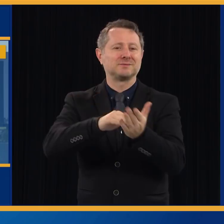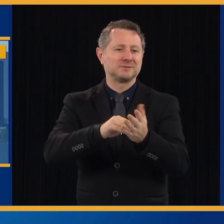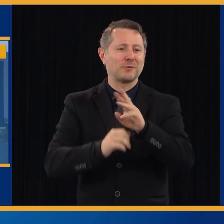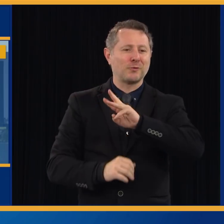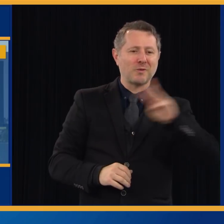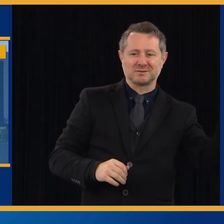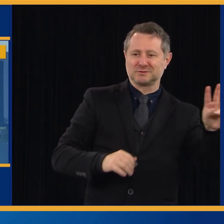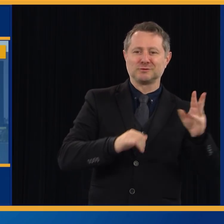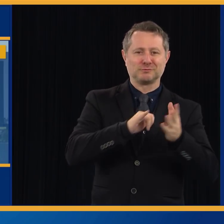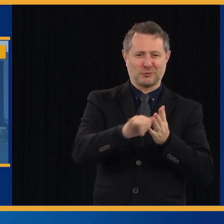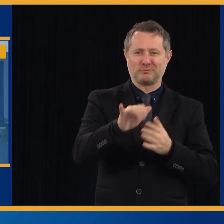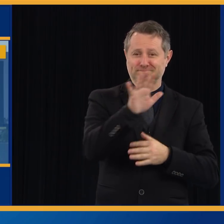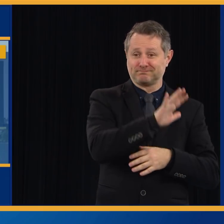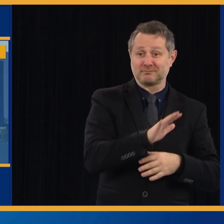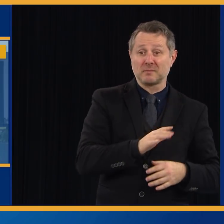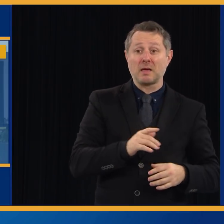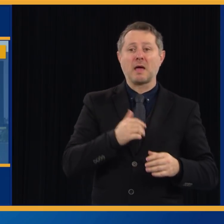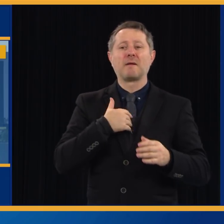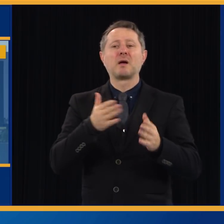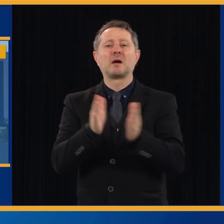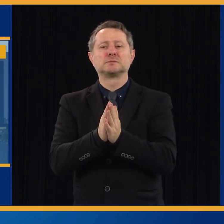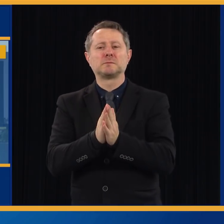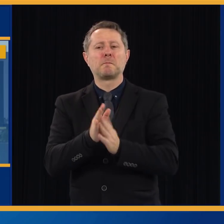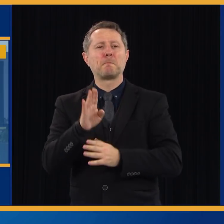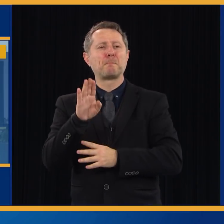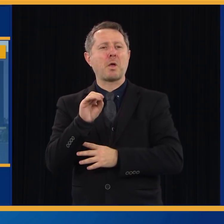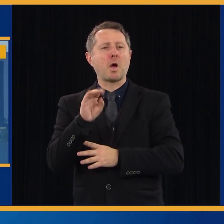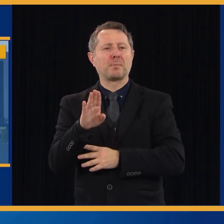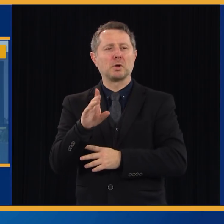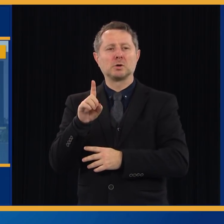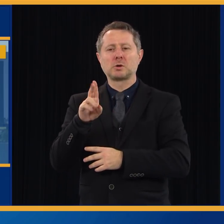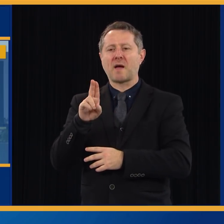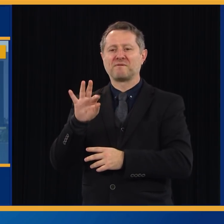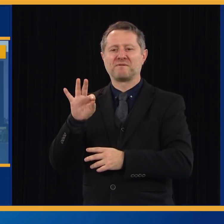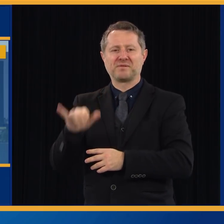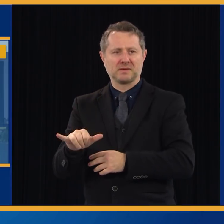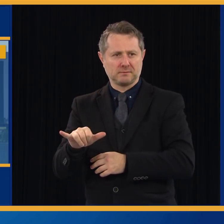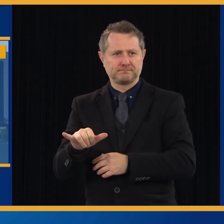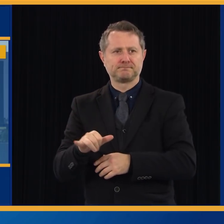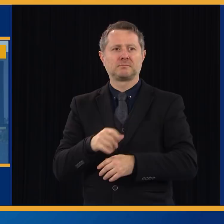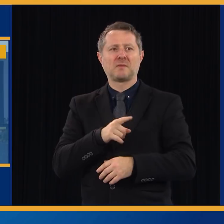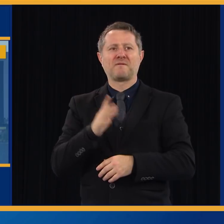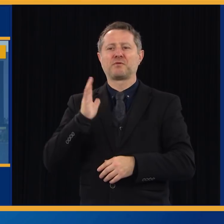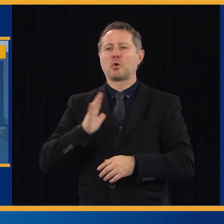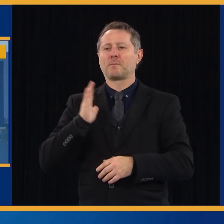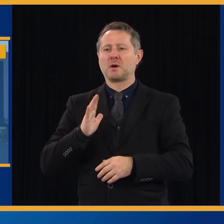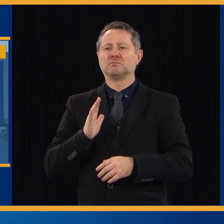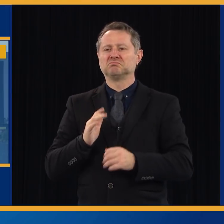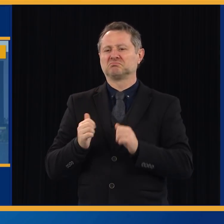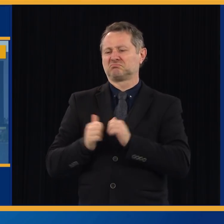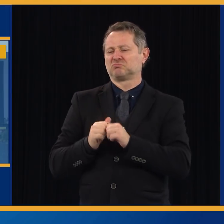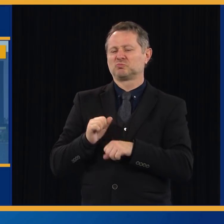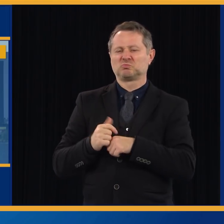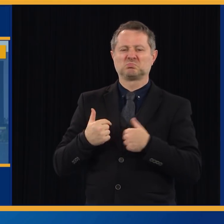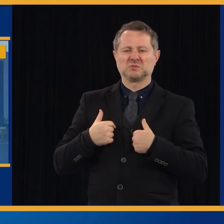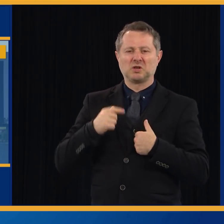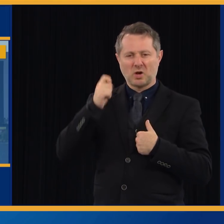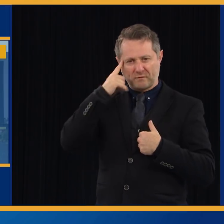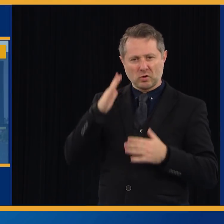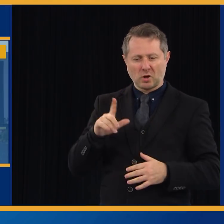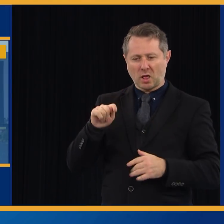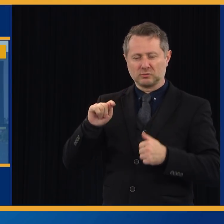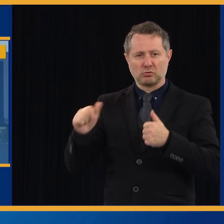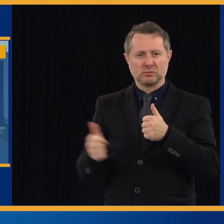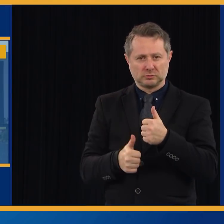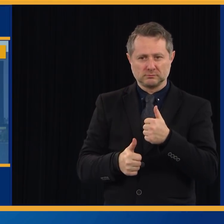to ask Bob Duffy, who worked with me in the state, to volunteer to be a